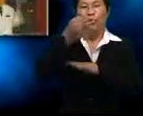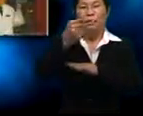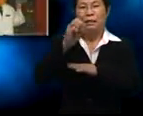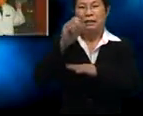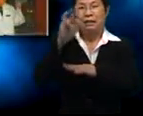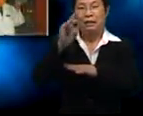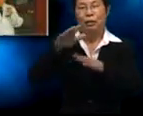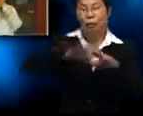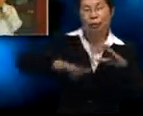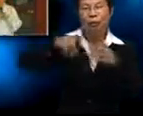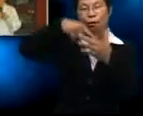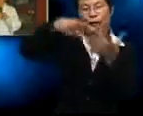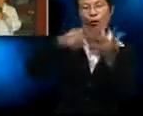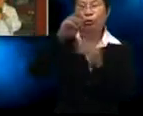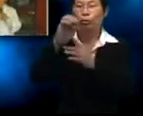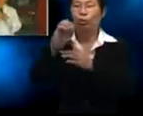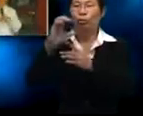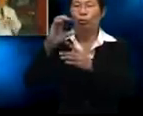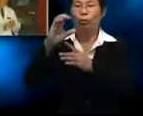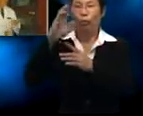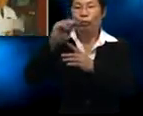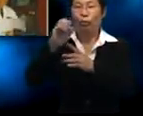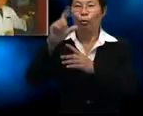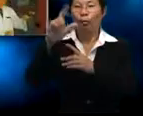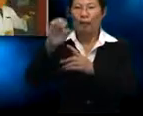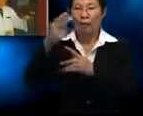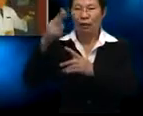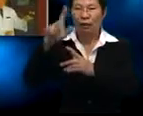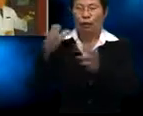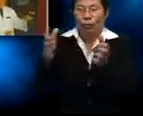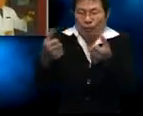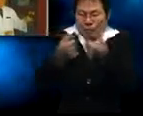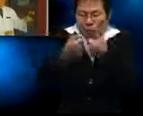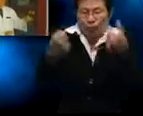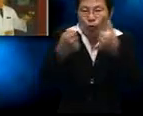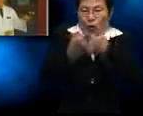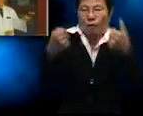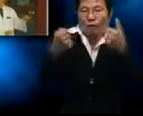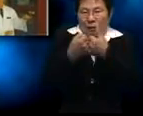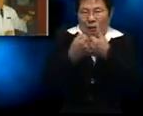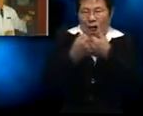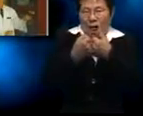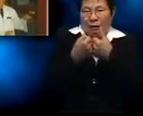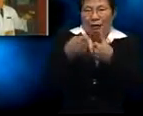try to pull all the molecules together. So the water droplets become